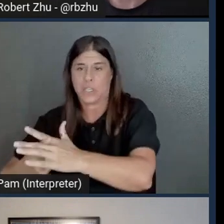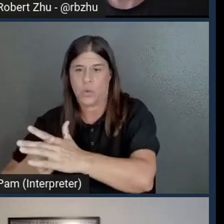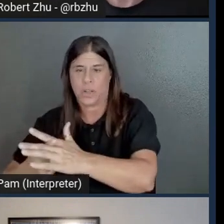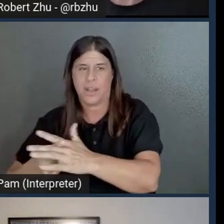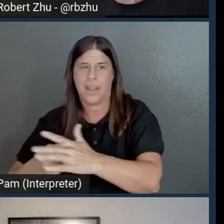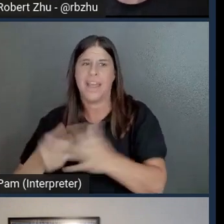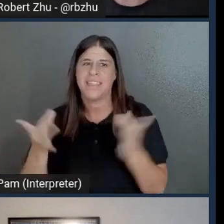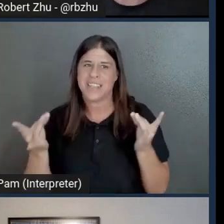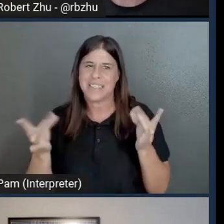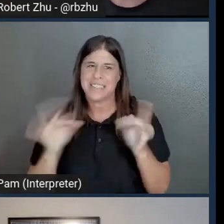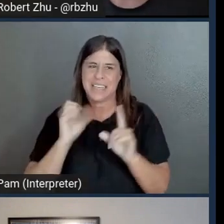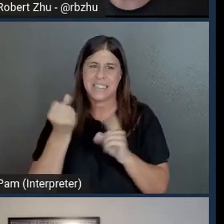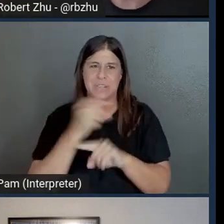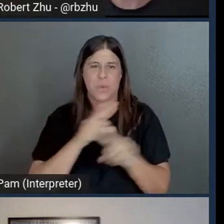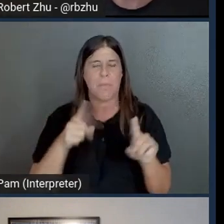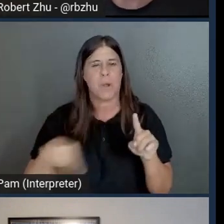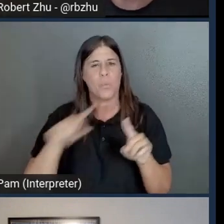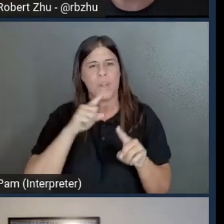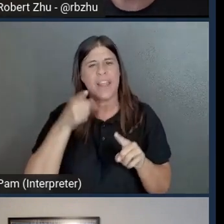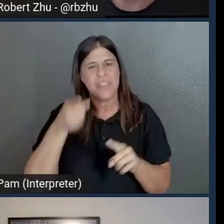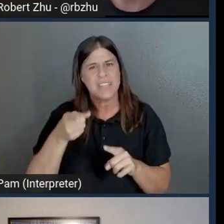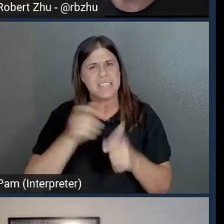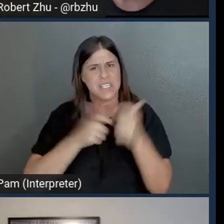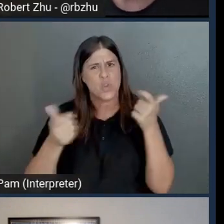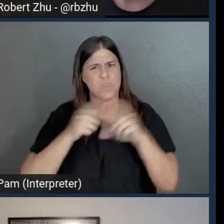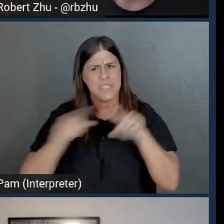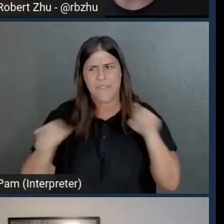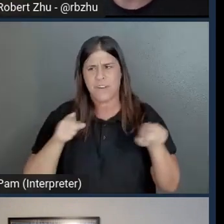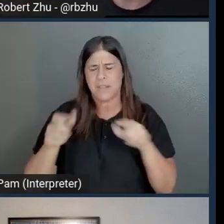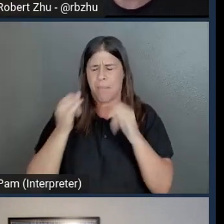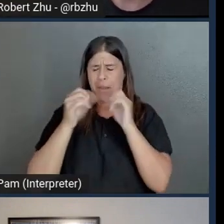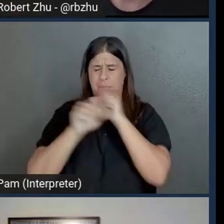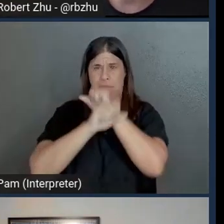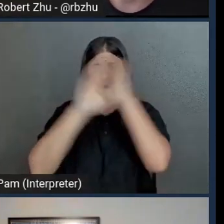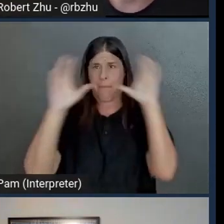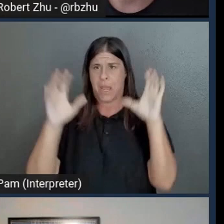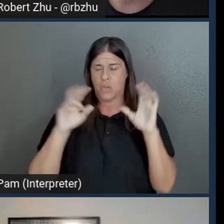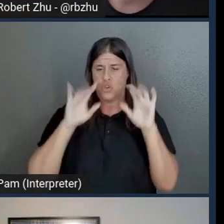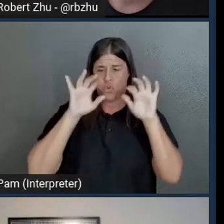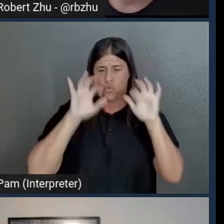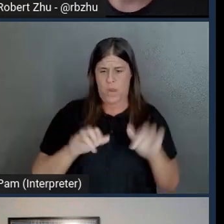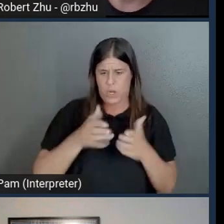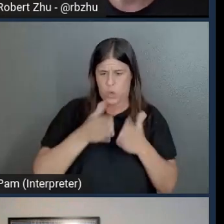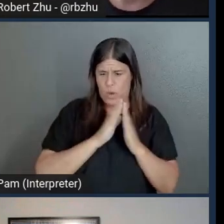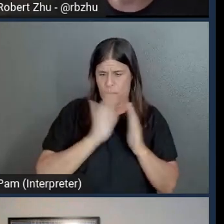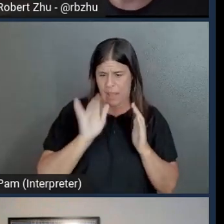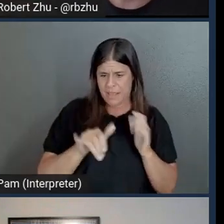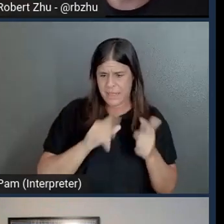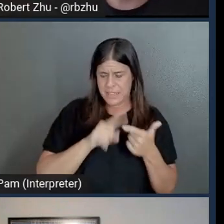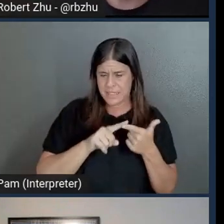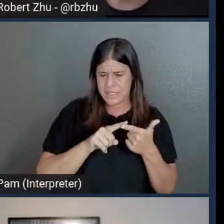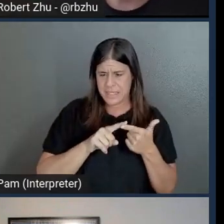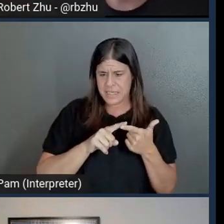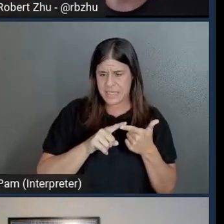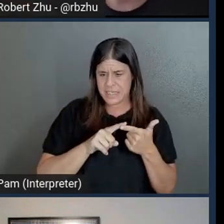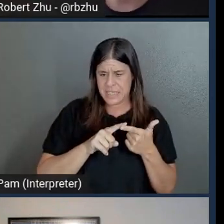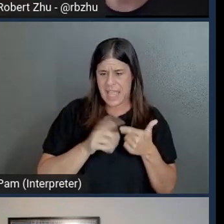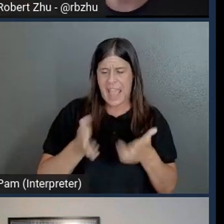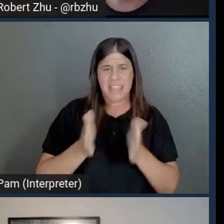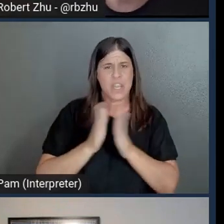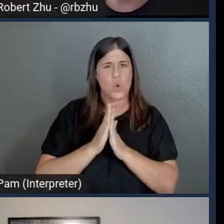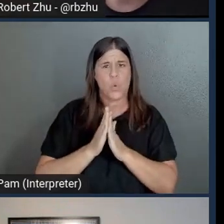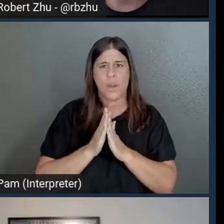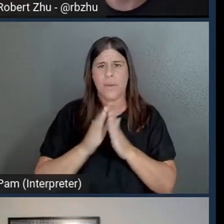but this makes a huge difference, right? Imagine you write a query like this, and the query starts to power some sort